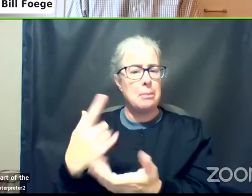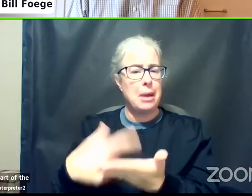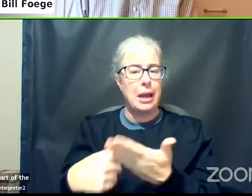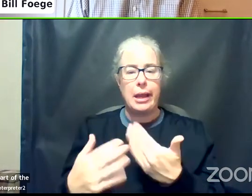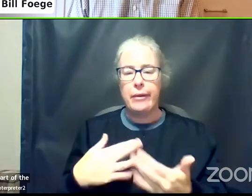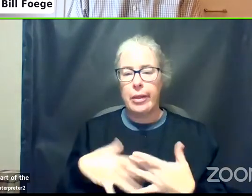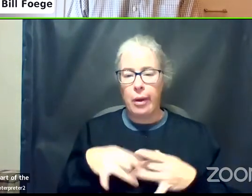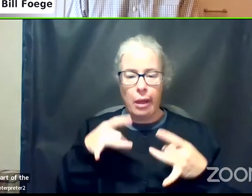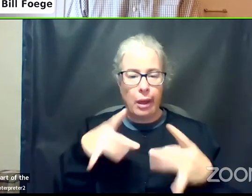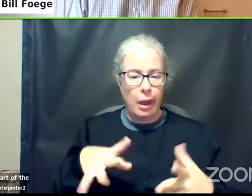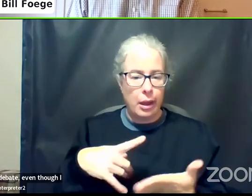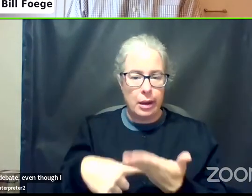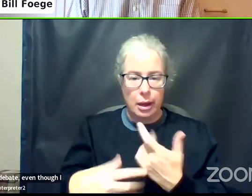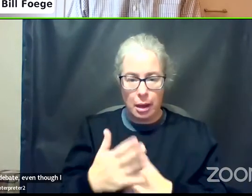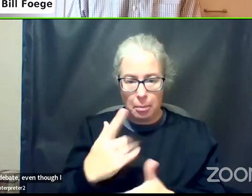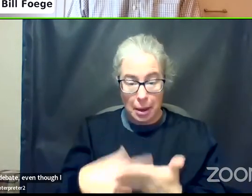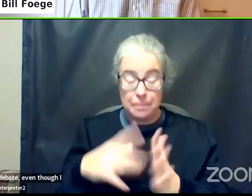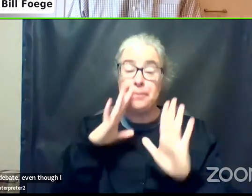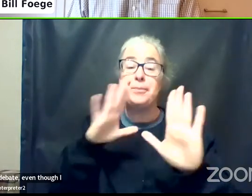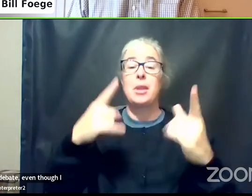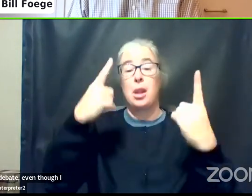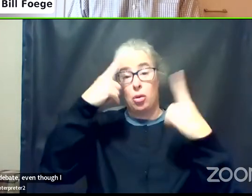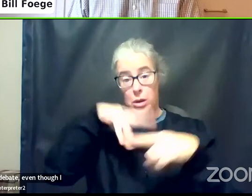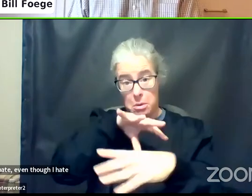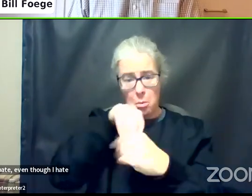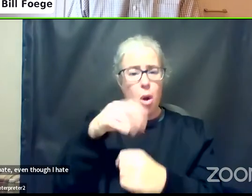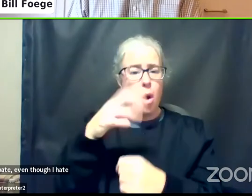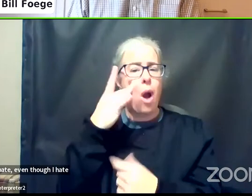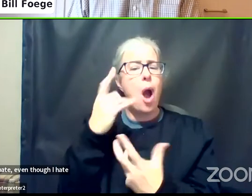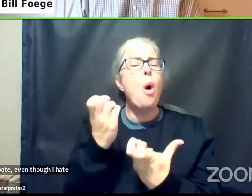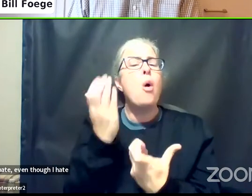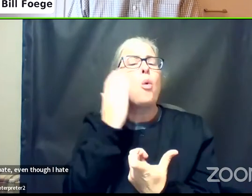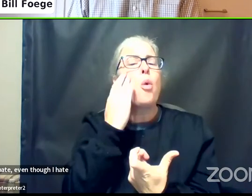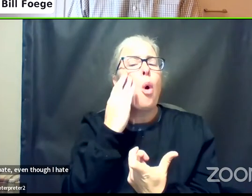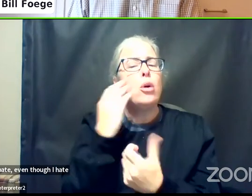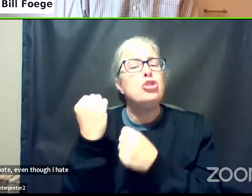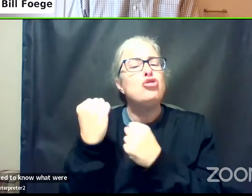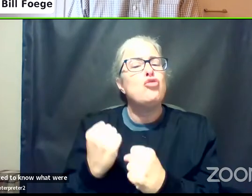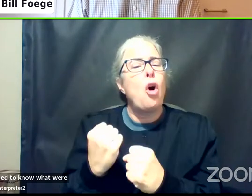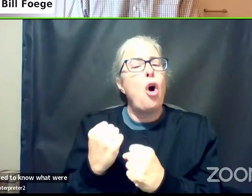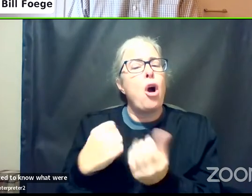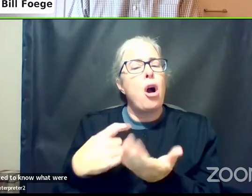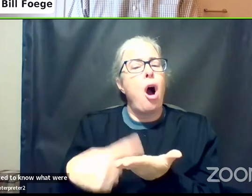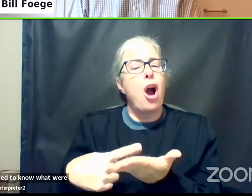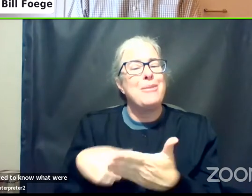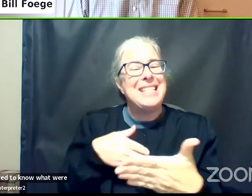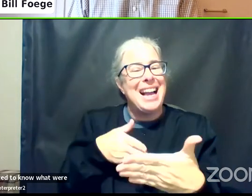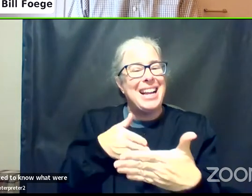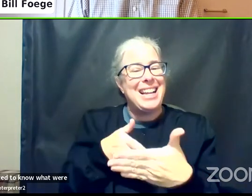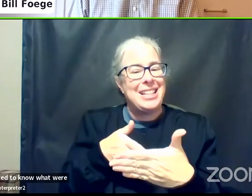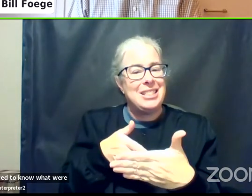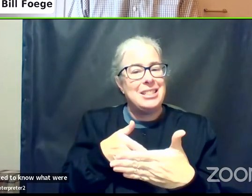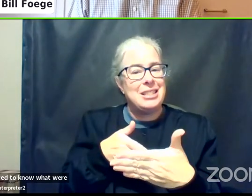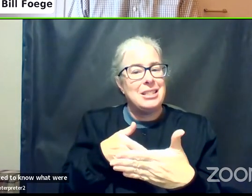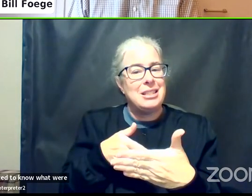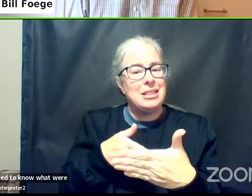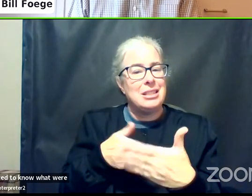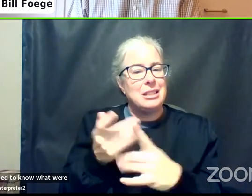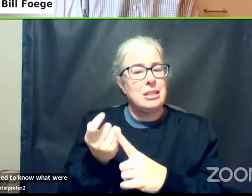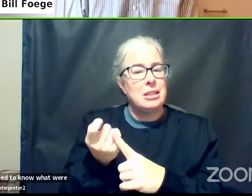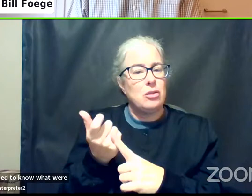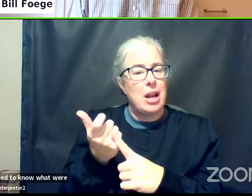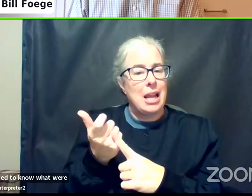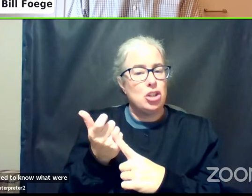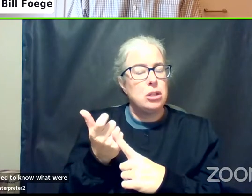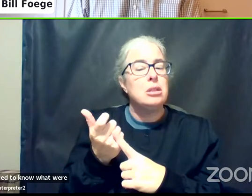I hate debates I agreed to be part because I wanted to know what were the strongest arguments against polio eradication